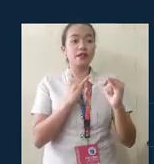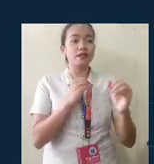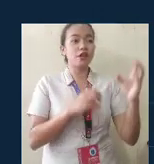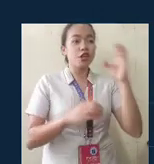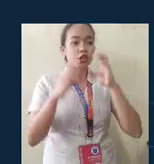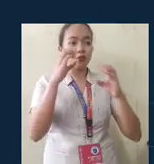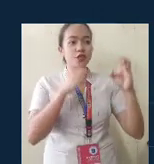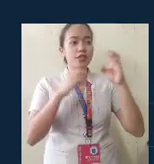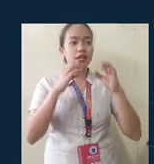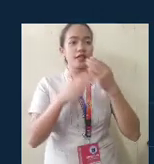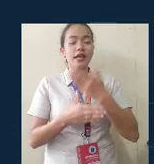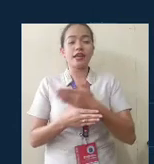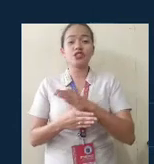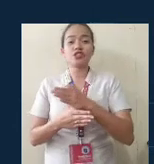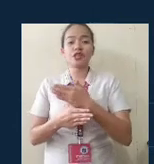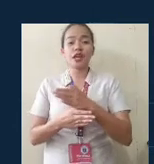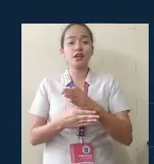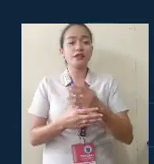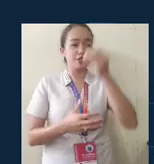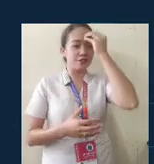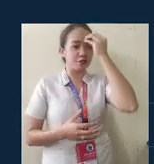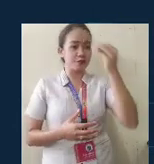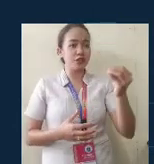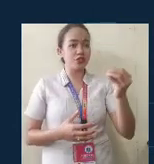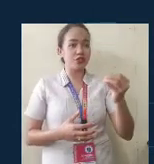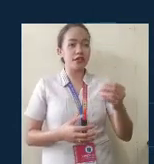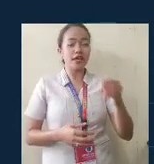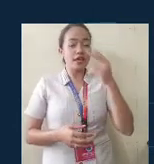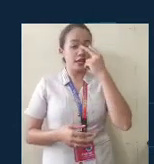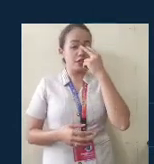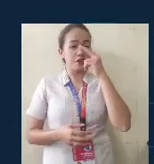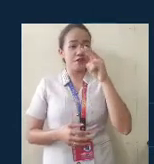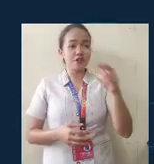community and network.